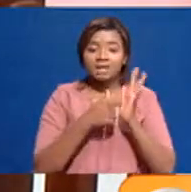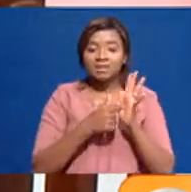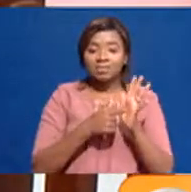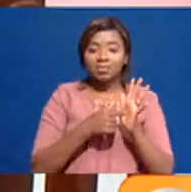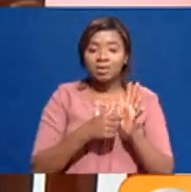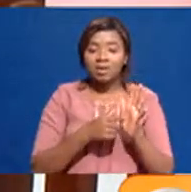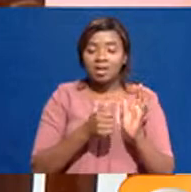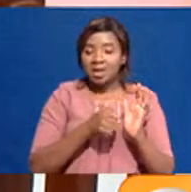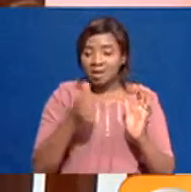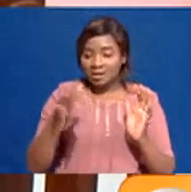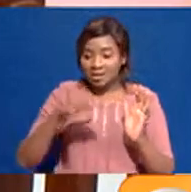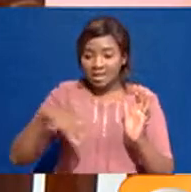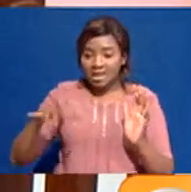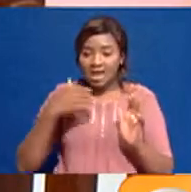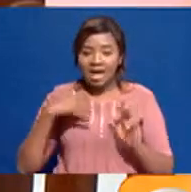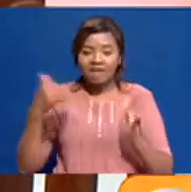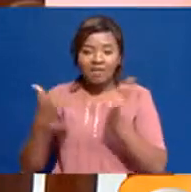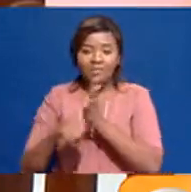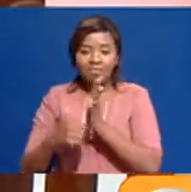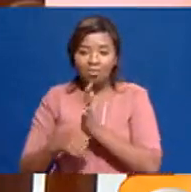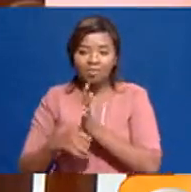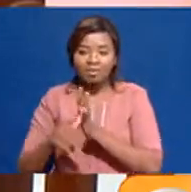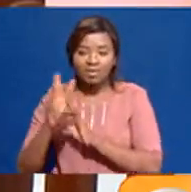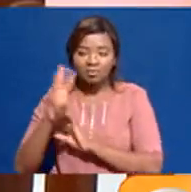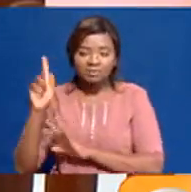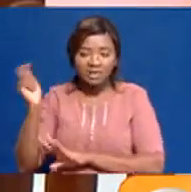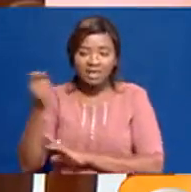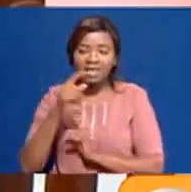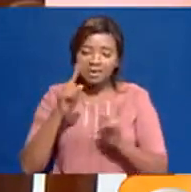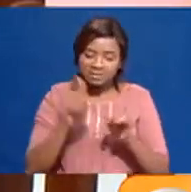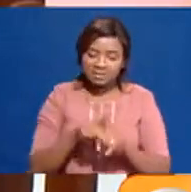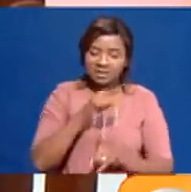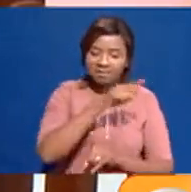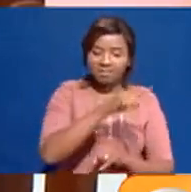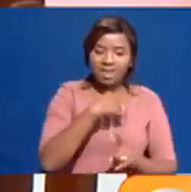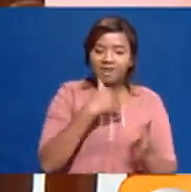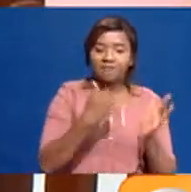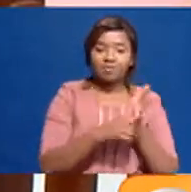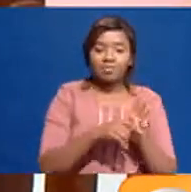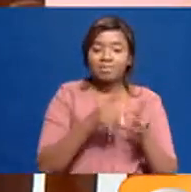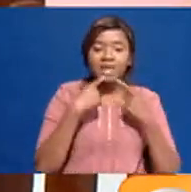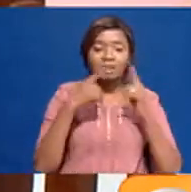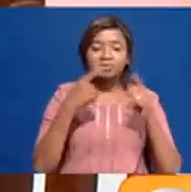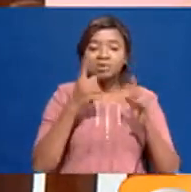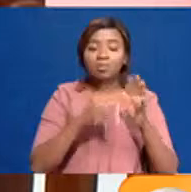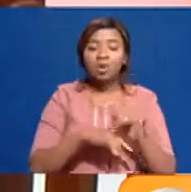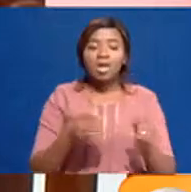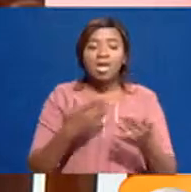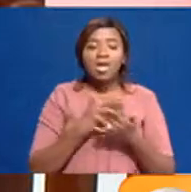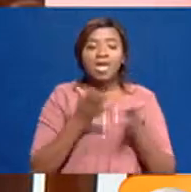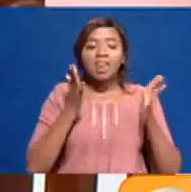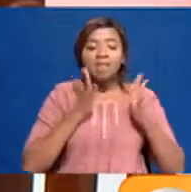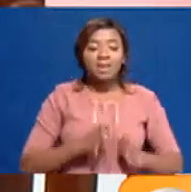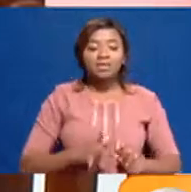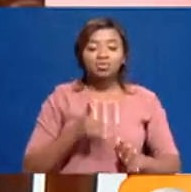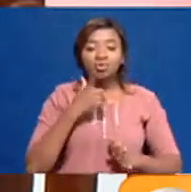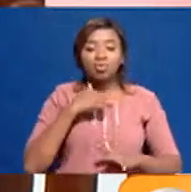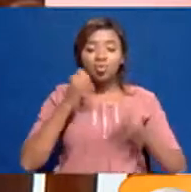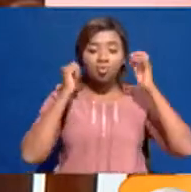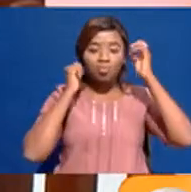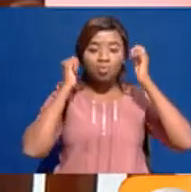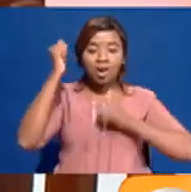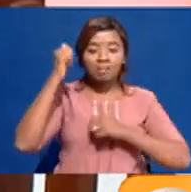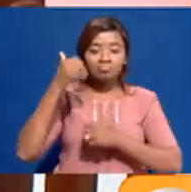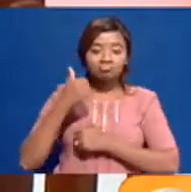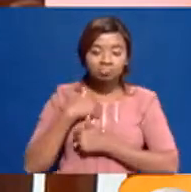side. Yes. He decided to make an announcement very clear that anybody who is armed is an armed force and will be dealt with